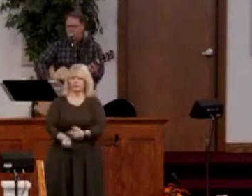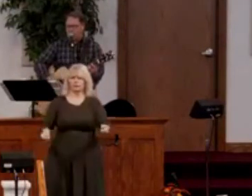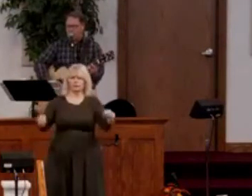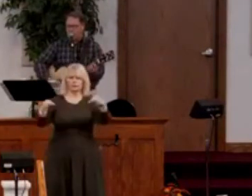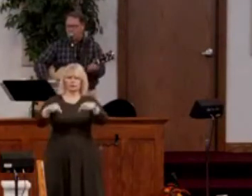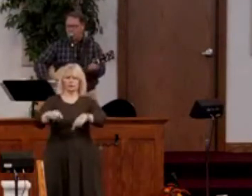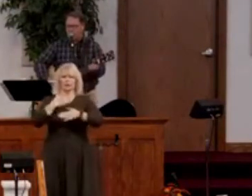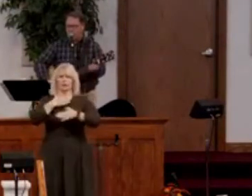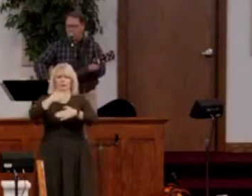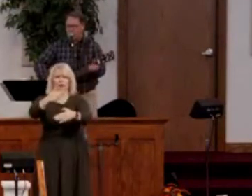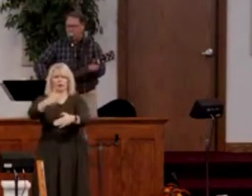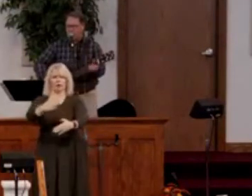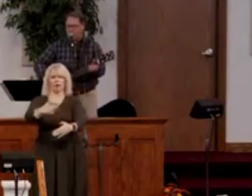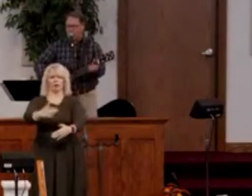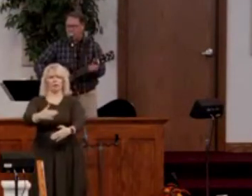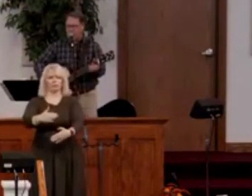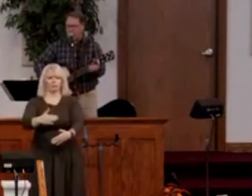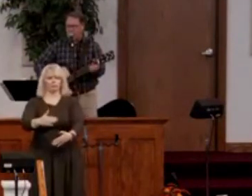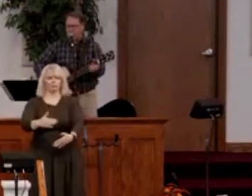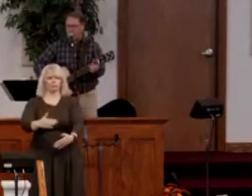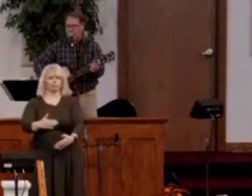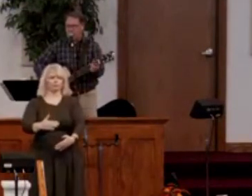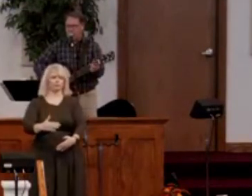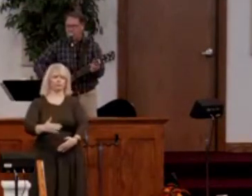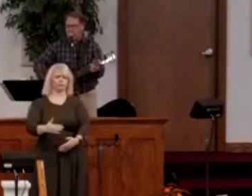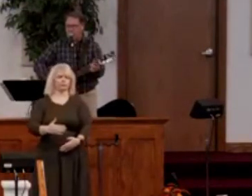This is the body.